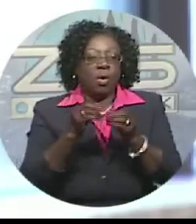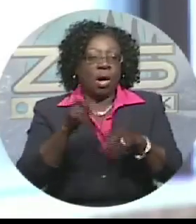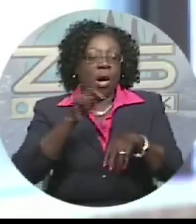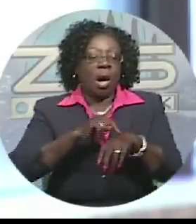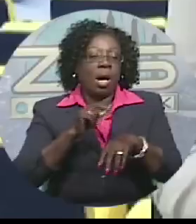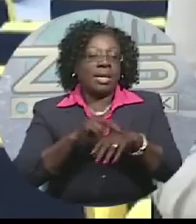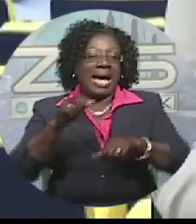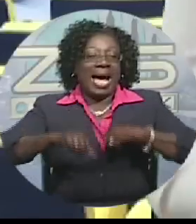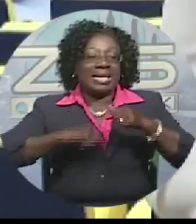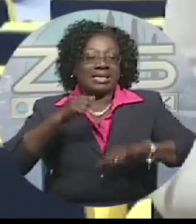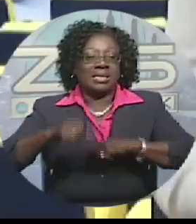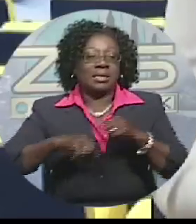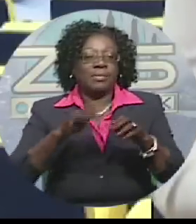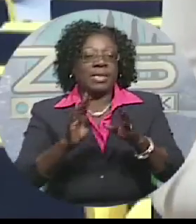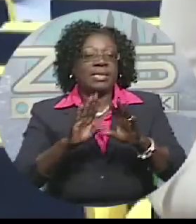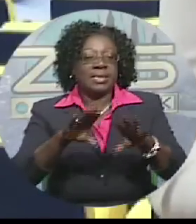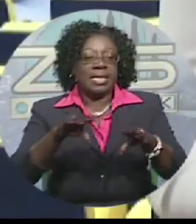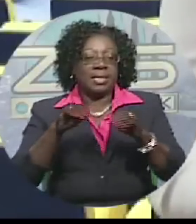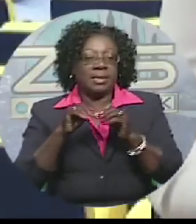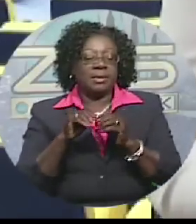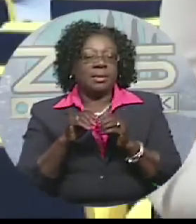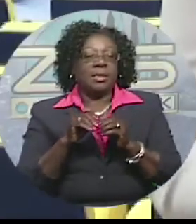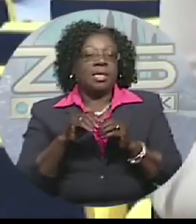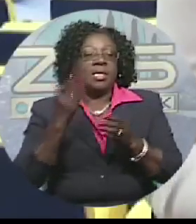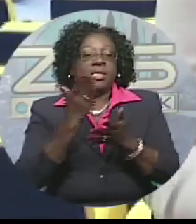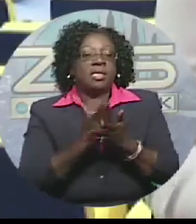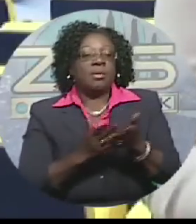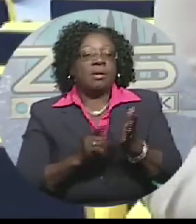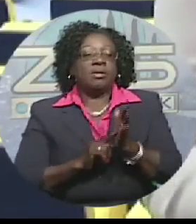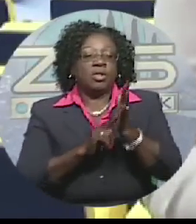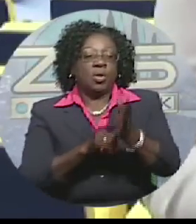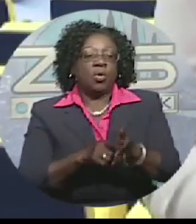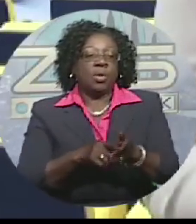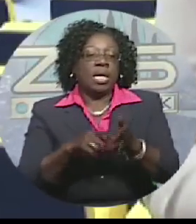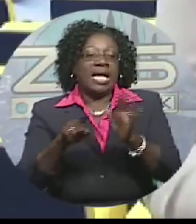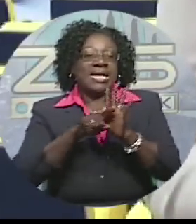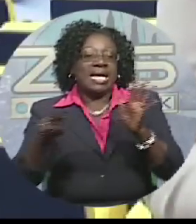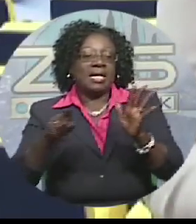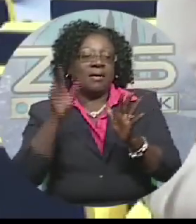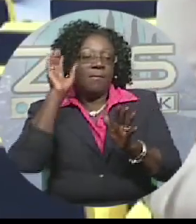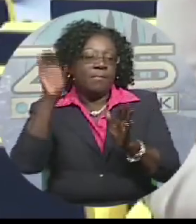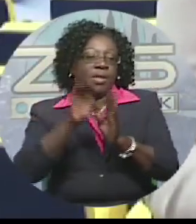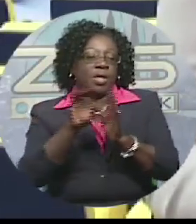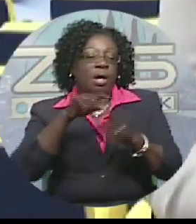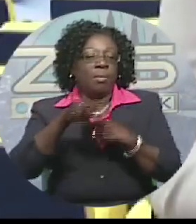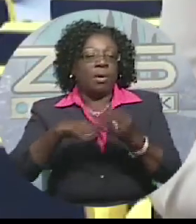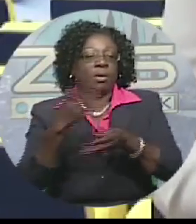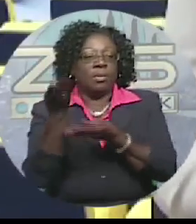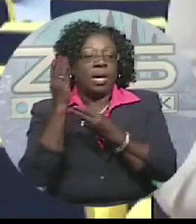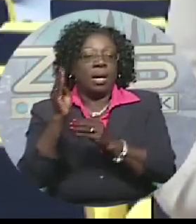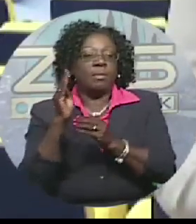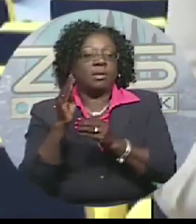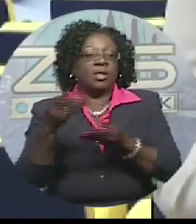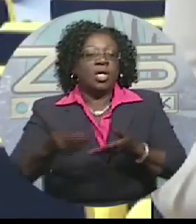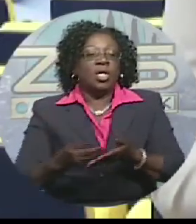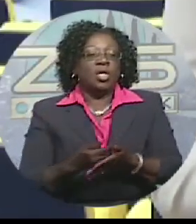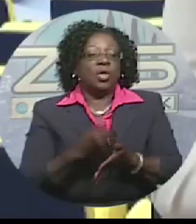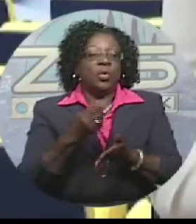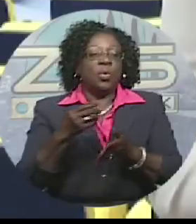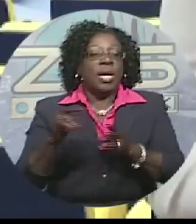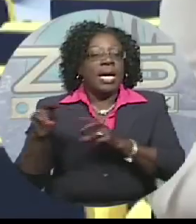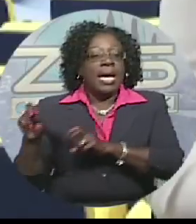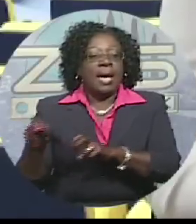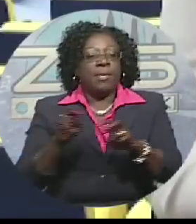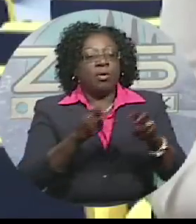actions being taken. Some have painted a negative picture about the Bahamas' new immigration policy, but Mitchell explained